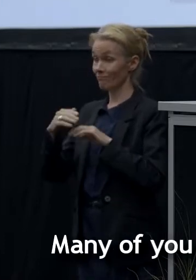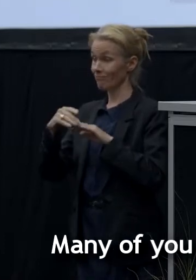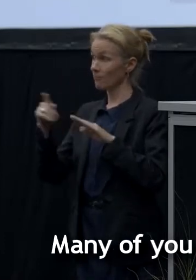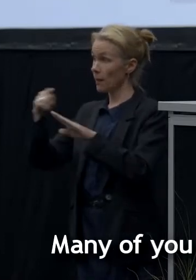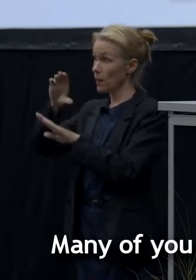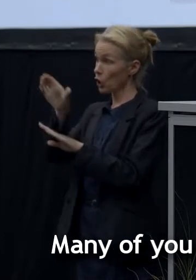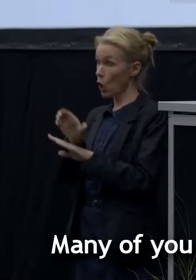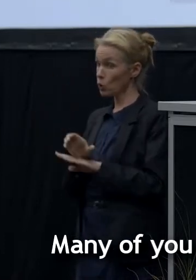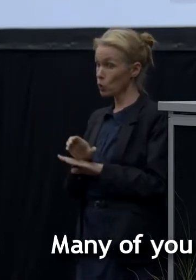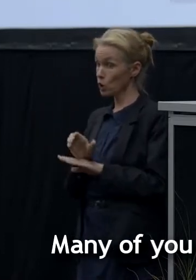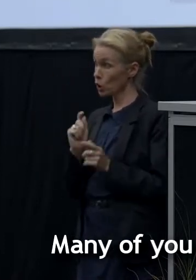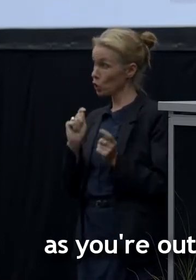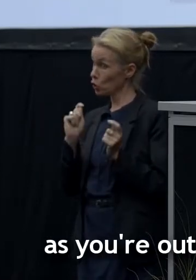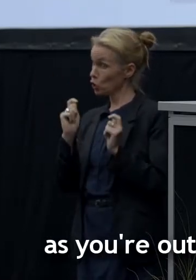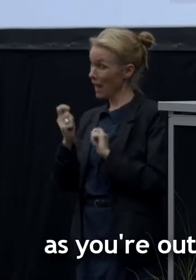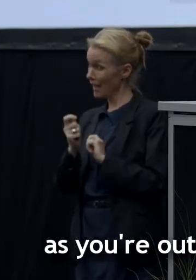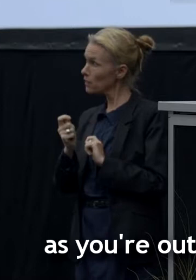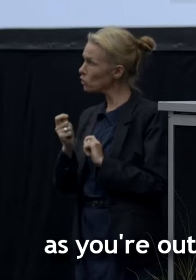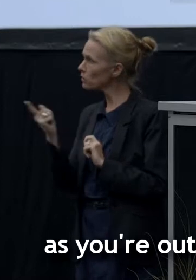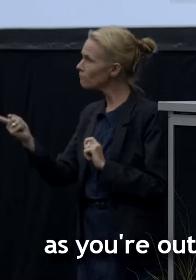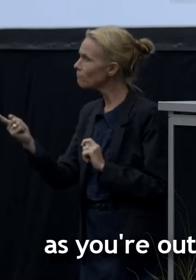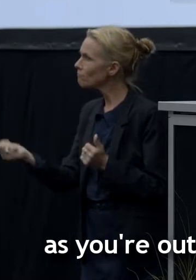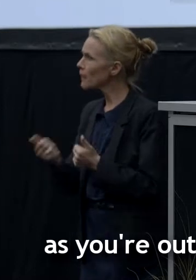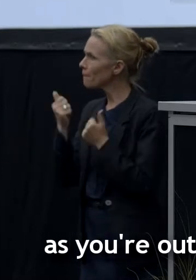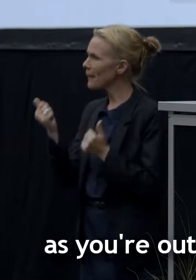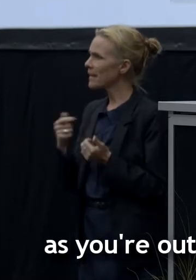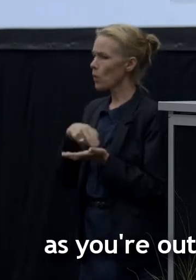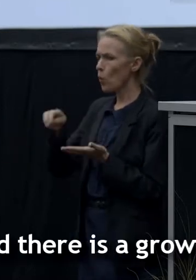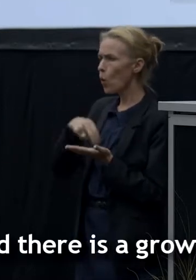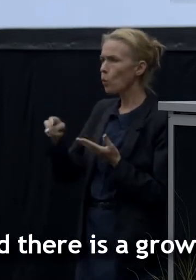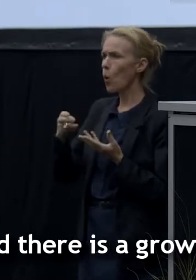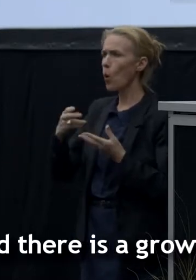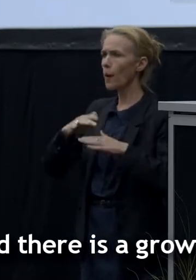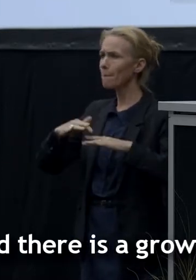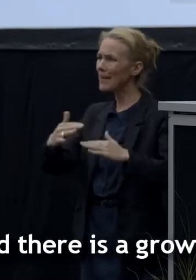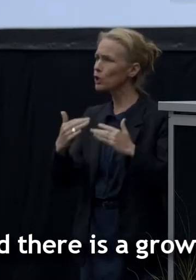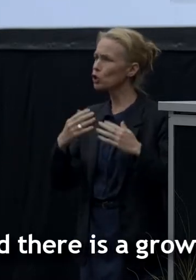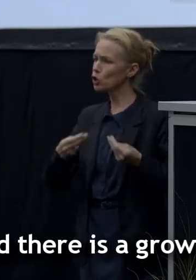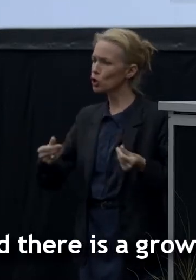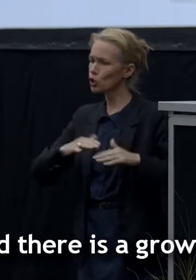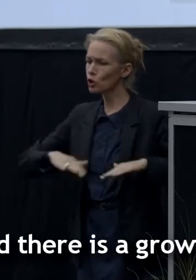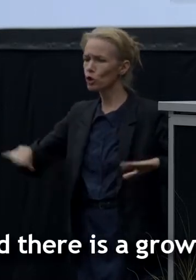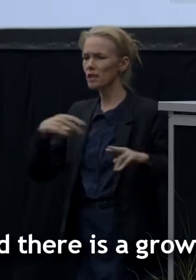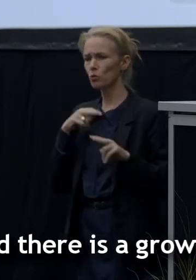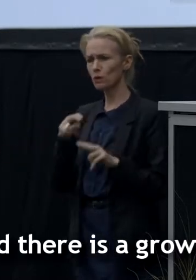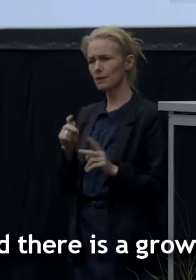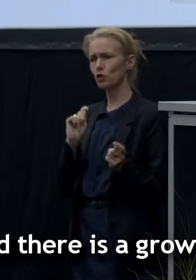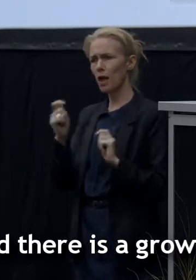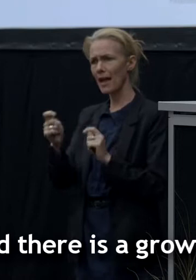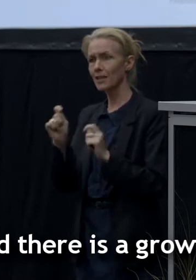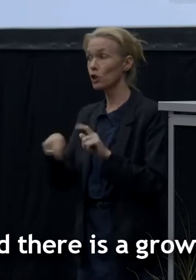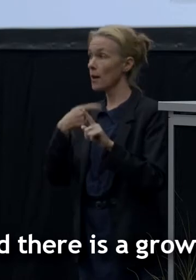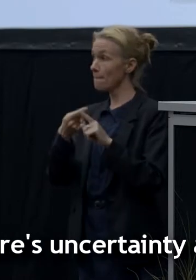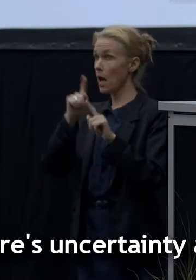Many of you will notice changes over time as you're out there enjoying our beautiful beaches. And there's a growing body of science in New Zealand and